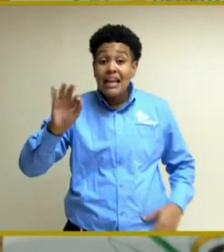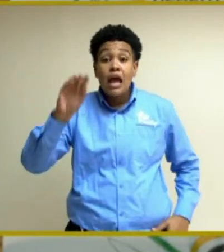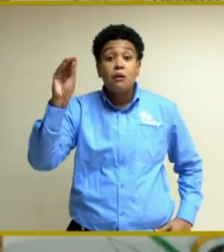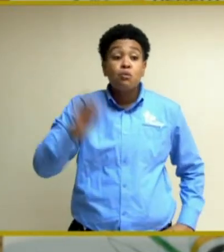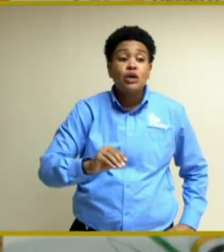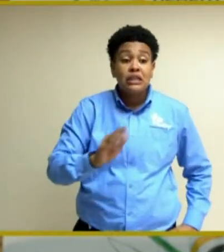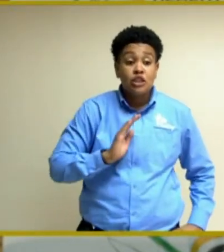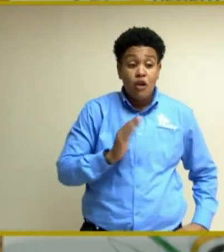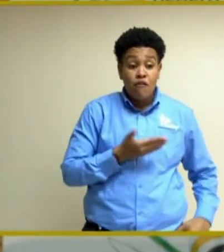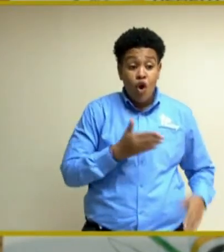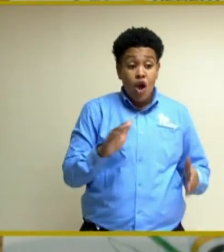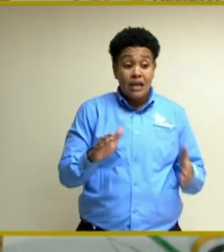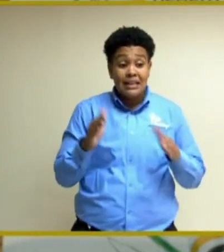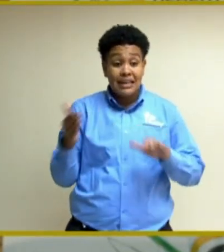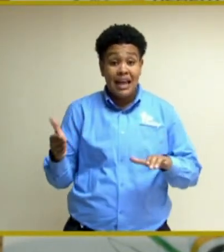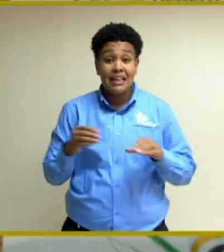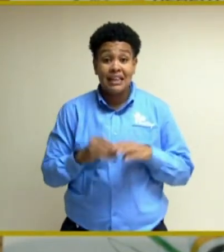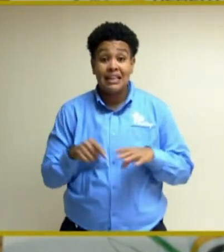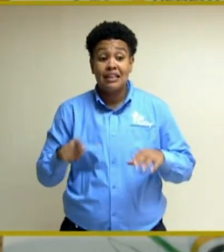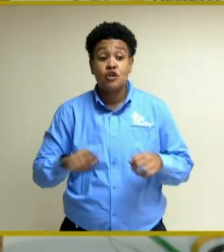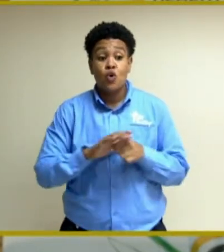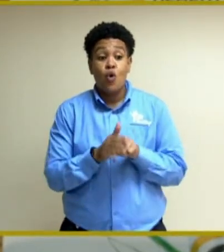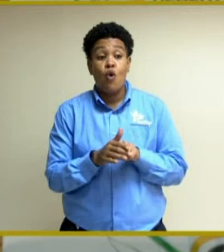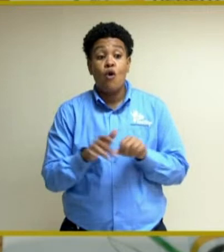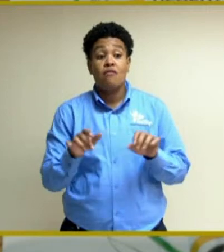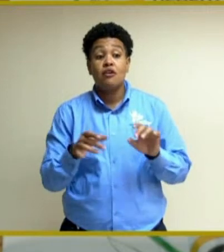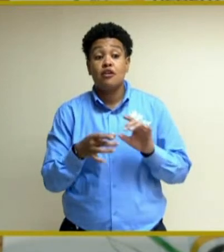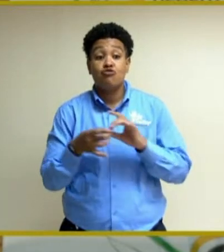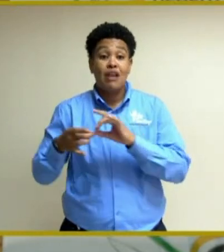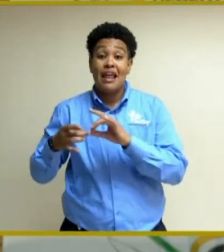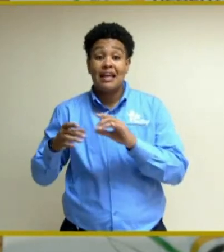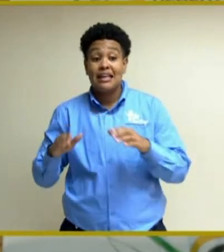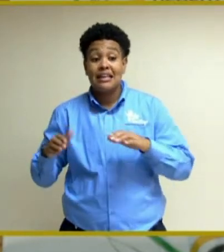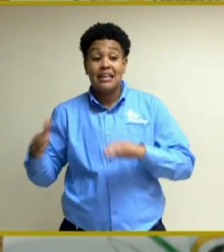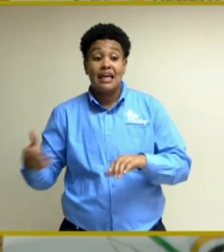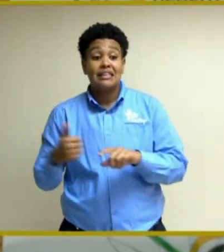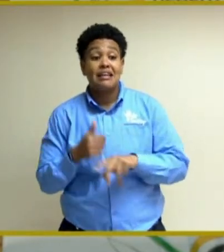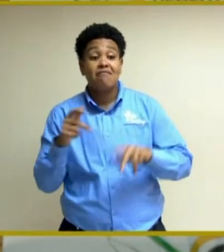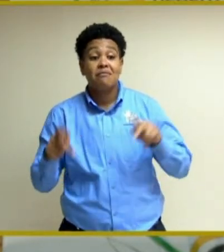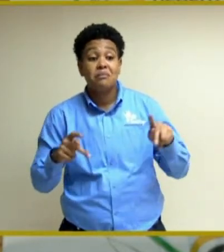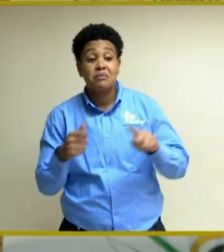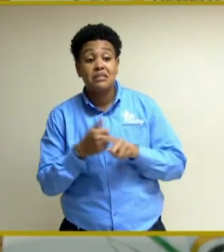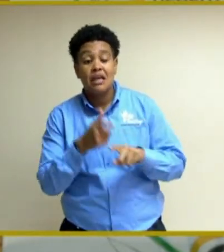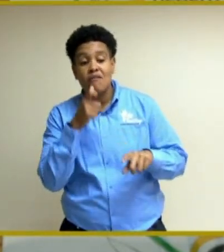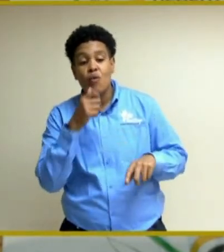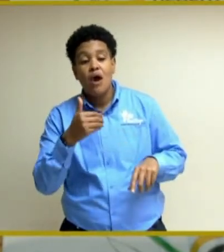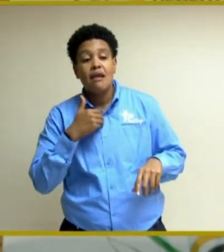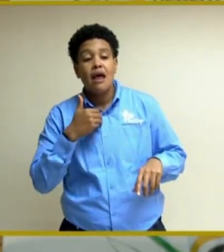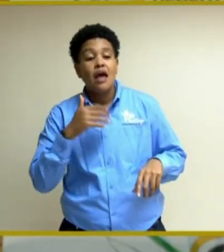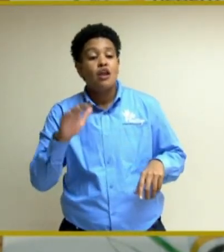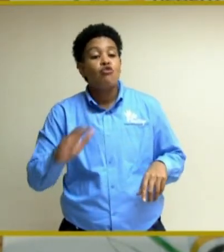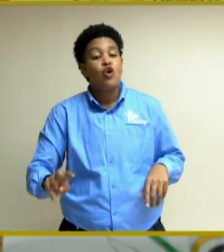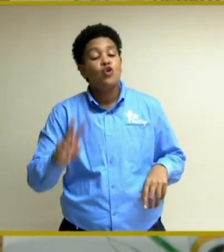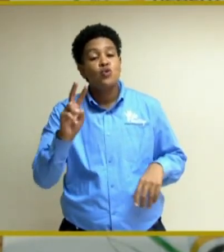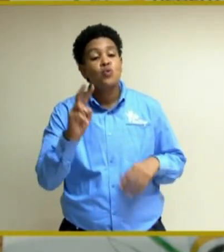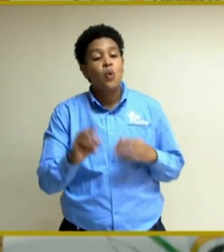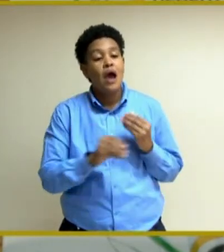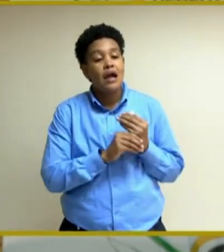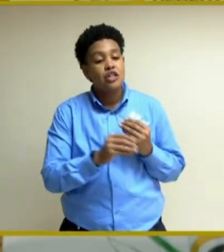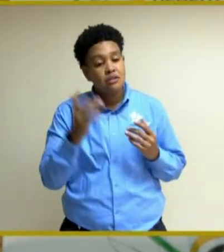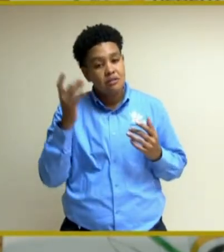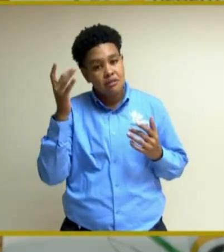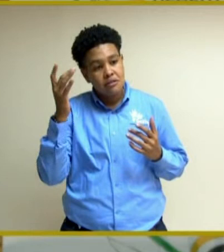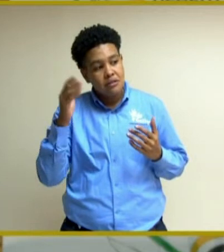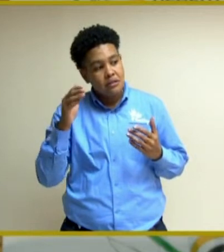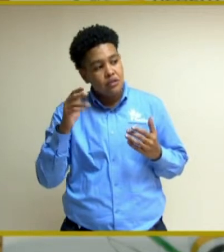99% of our deaths in this COVID-related deaths, are persons who have had at least two comorbidities, two